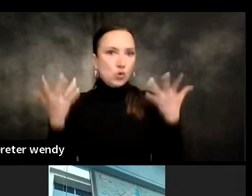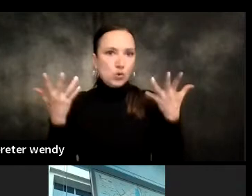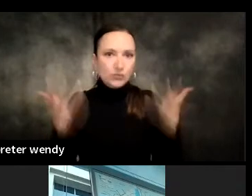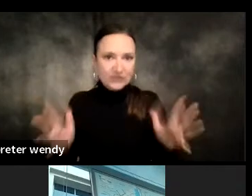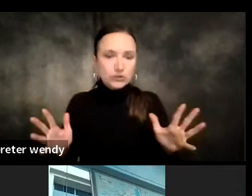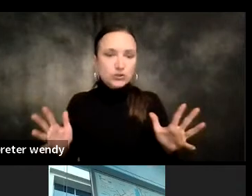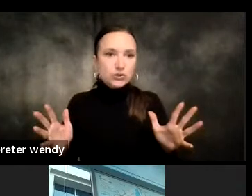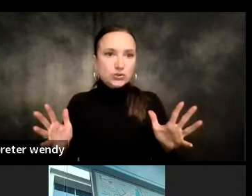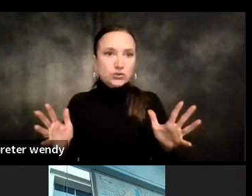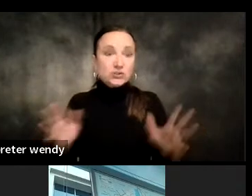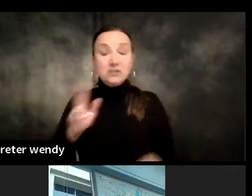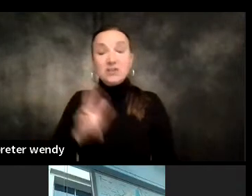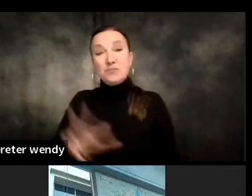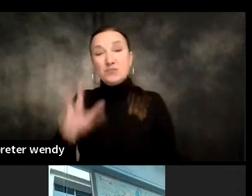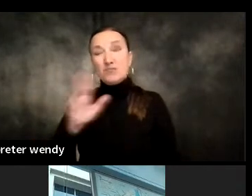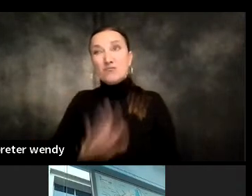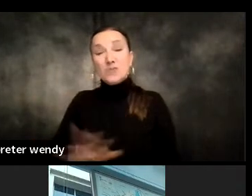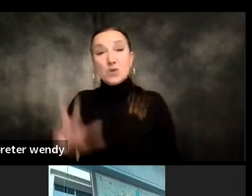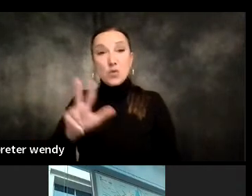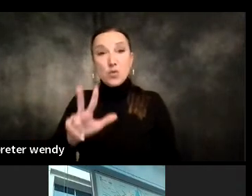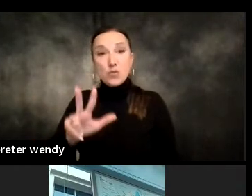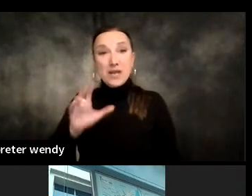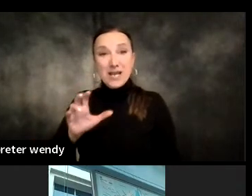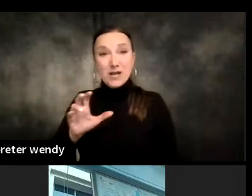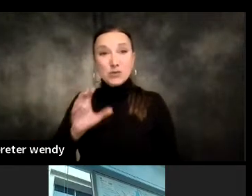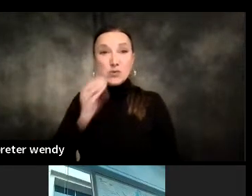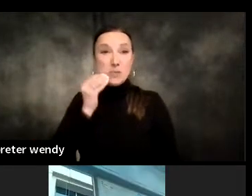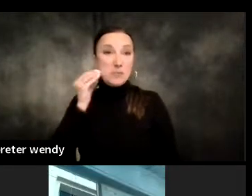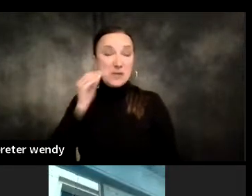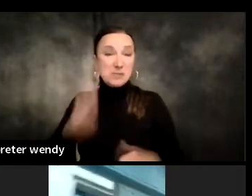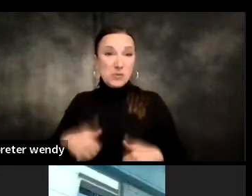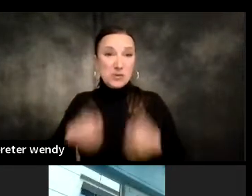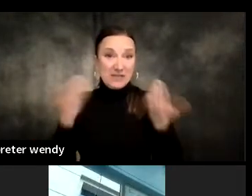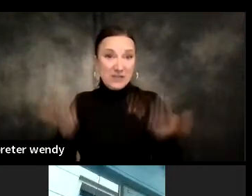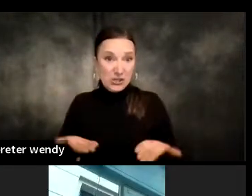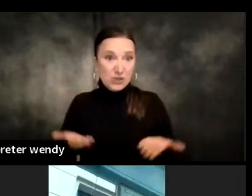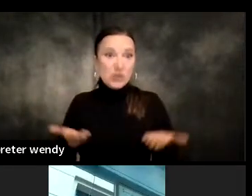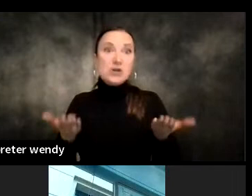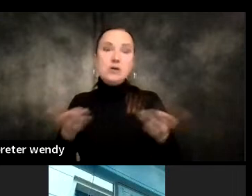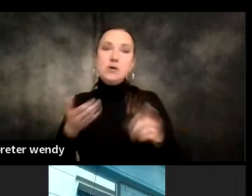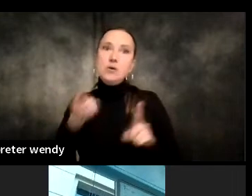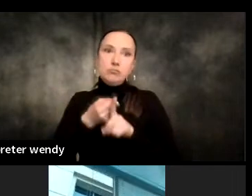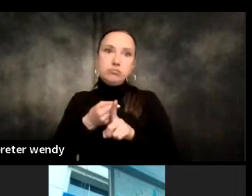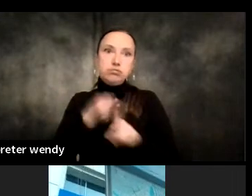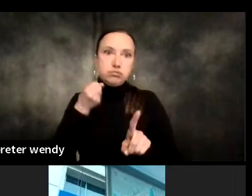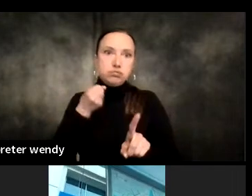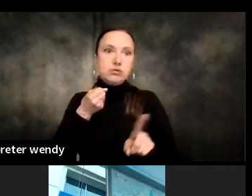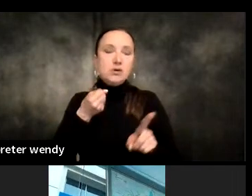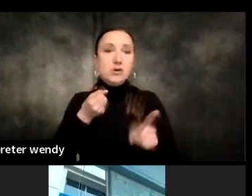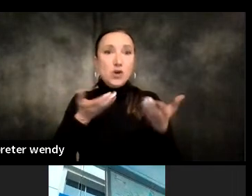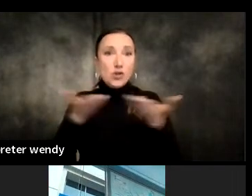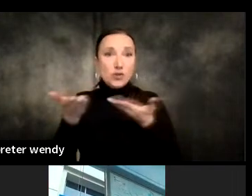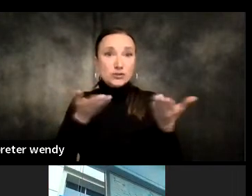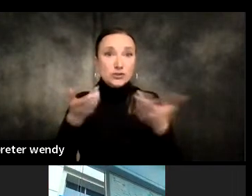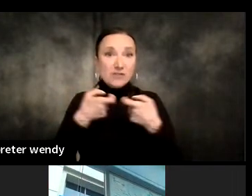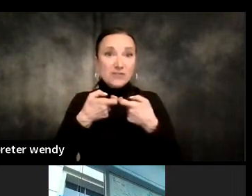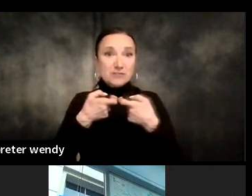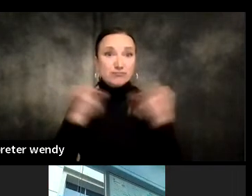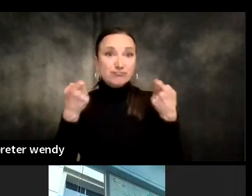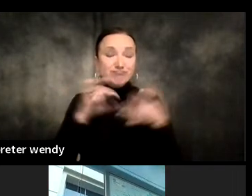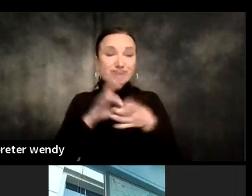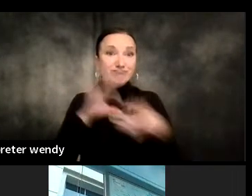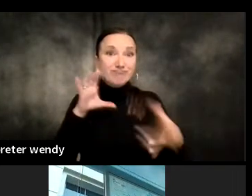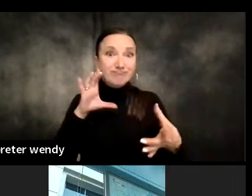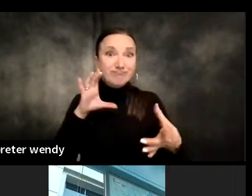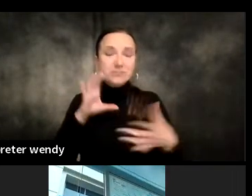and approximately 300 residents have been affected. Their service was turned off. We want to